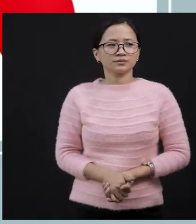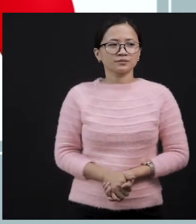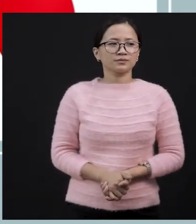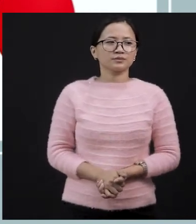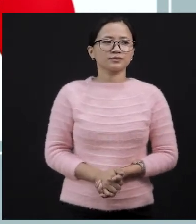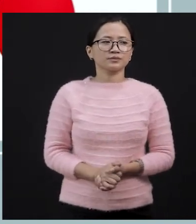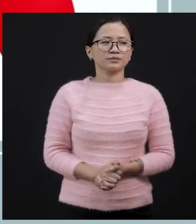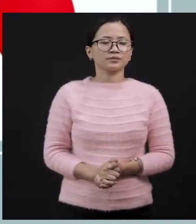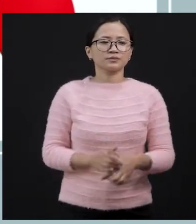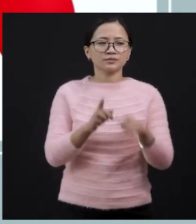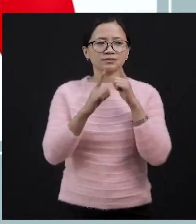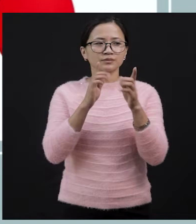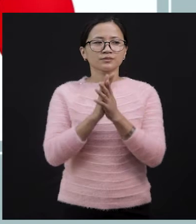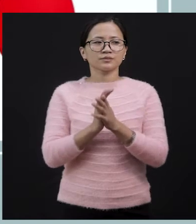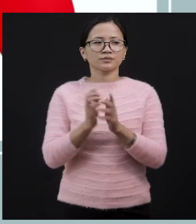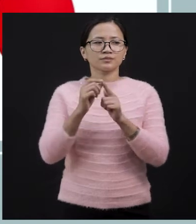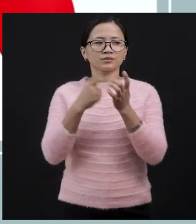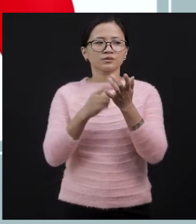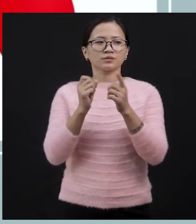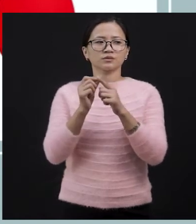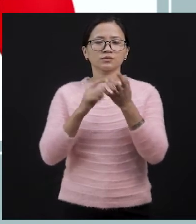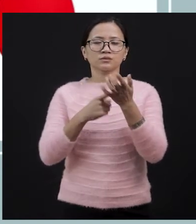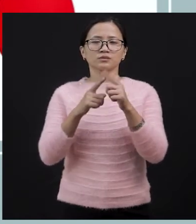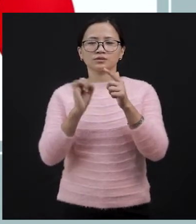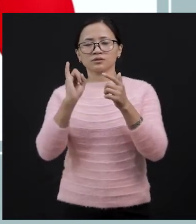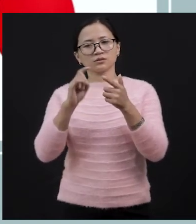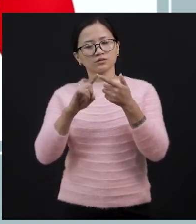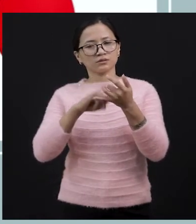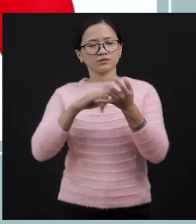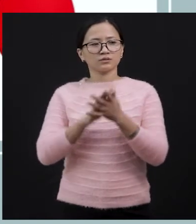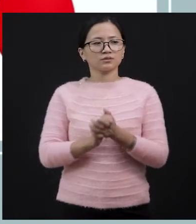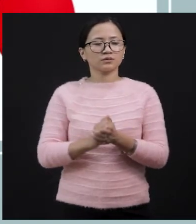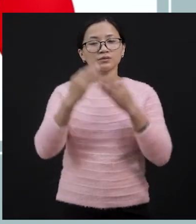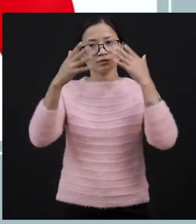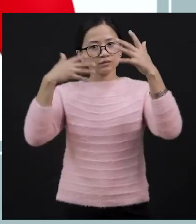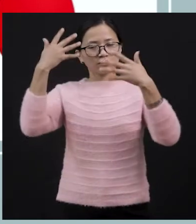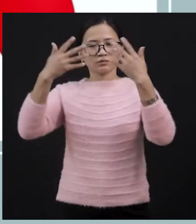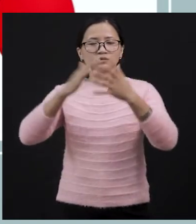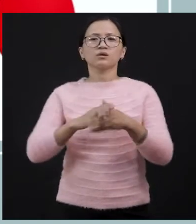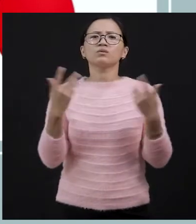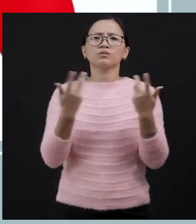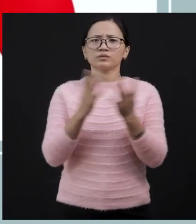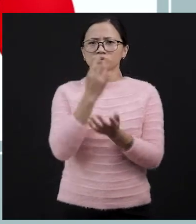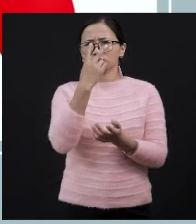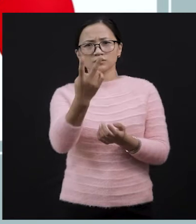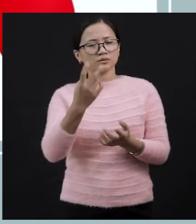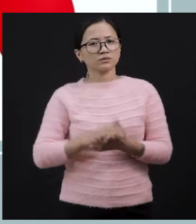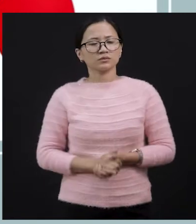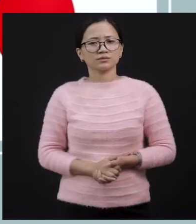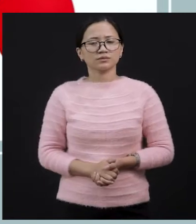So we will discuss properties of air. Now, from this picture, what do you observe?